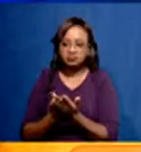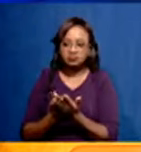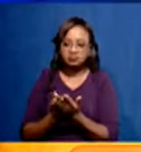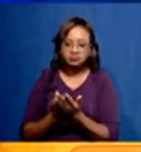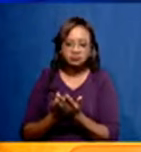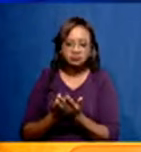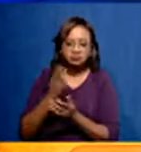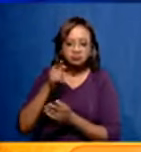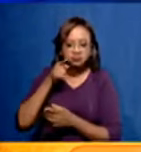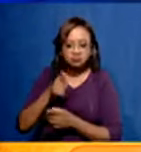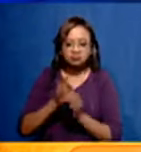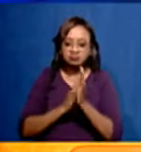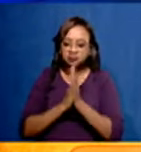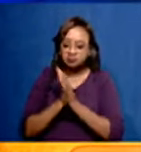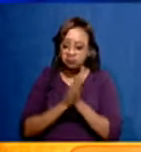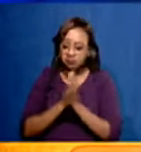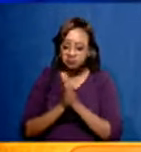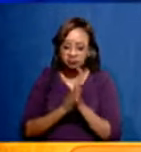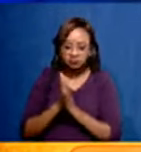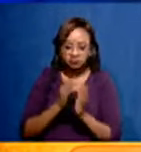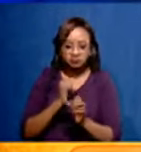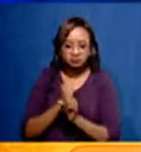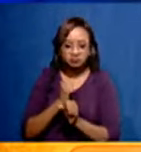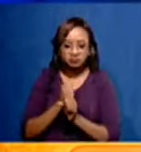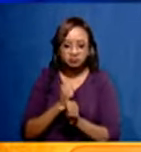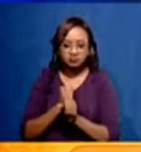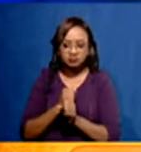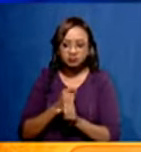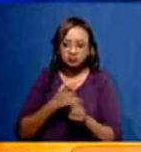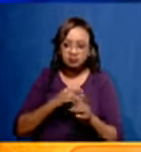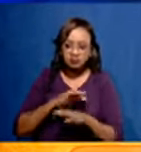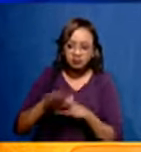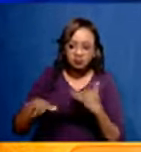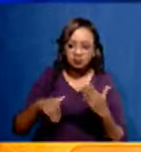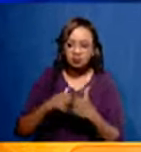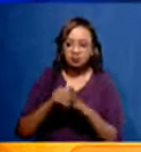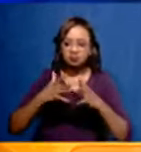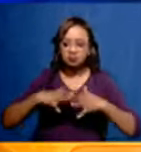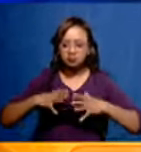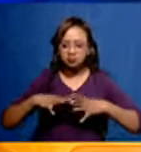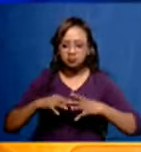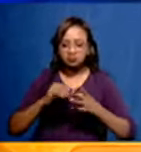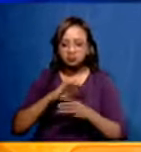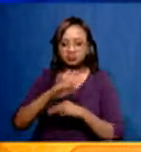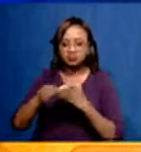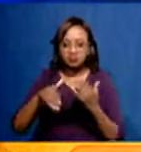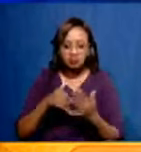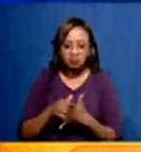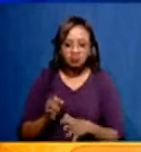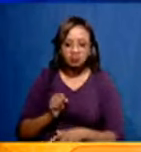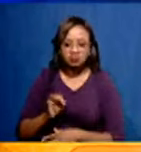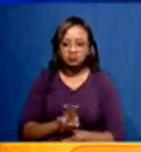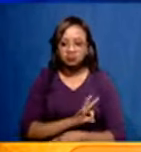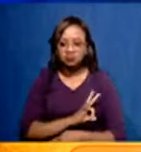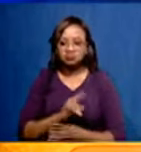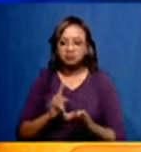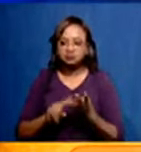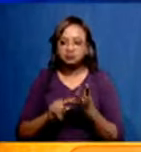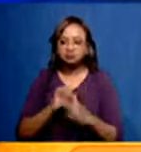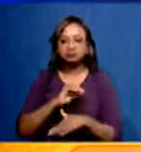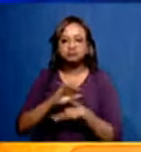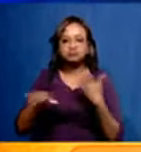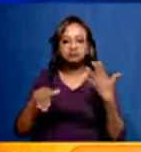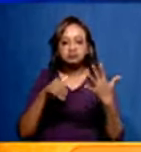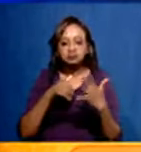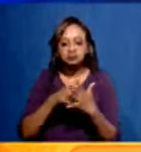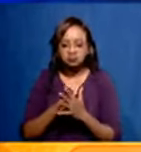a very exciting journey. All faculty, all staff, all the whole